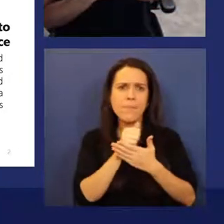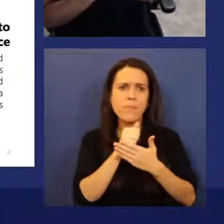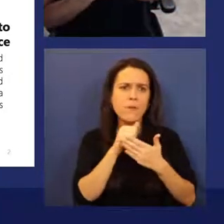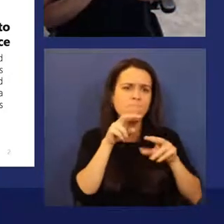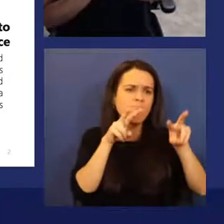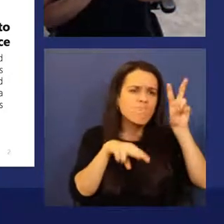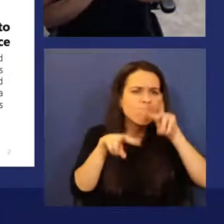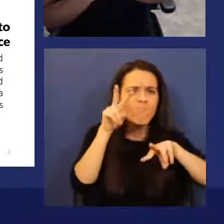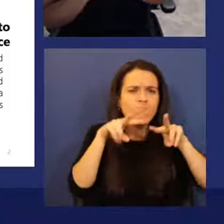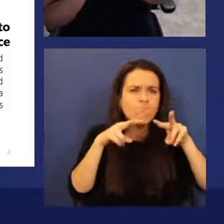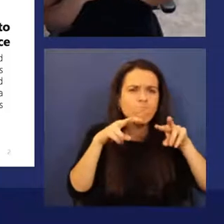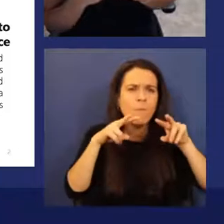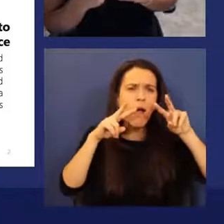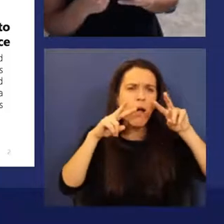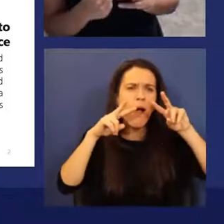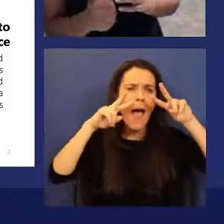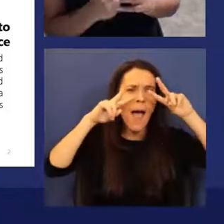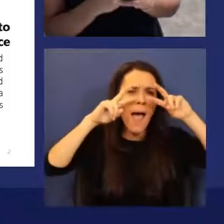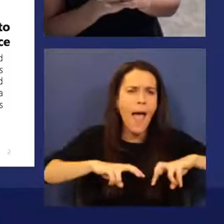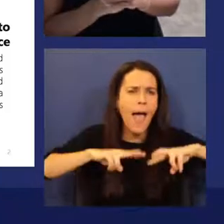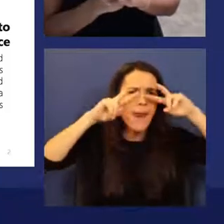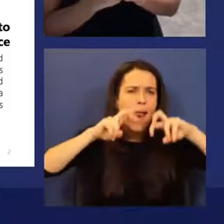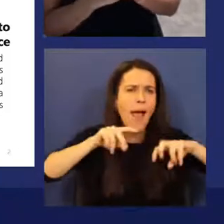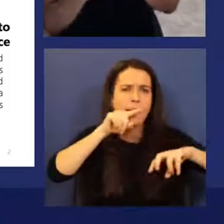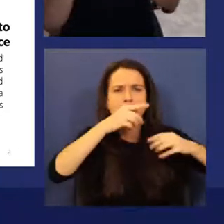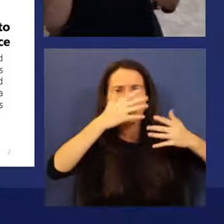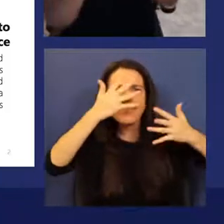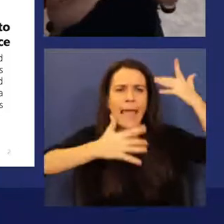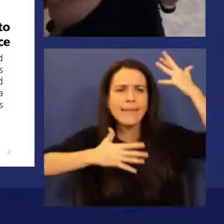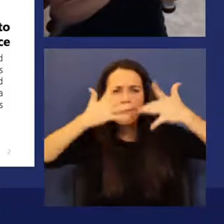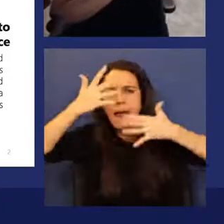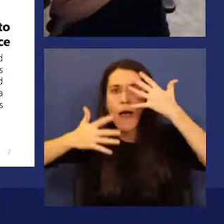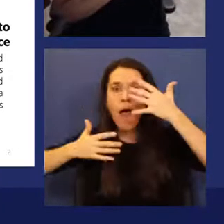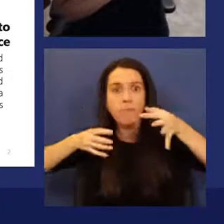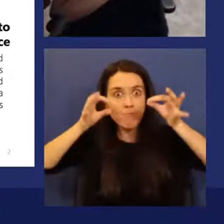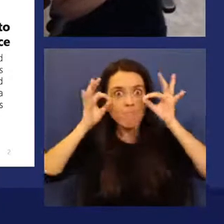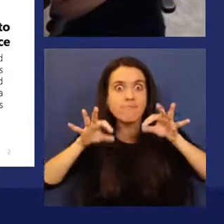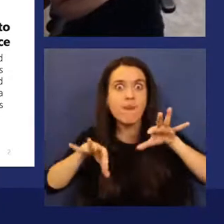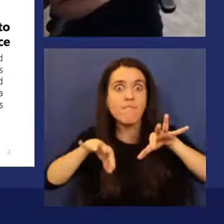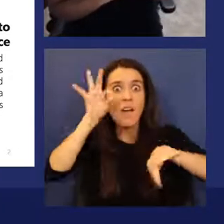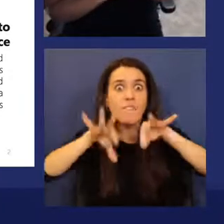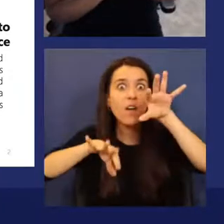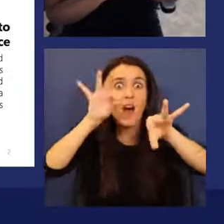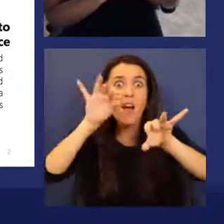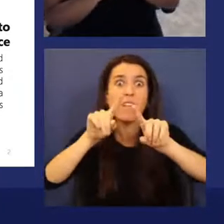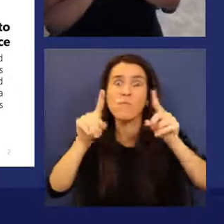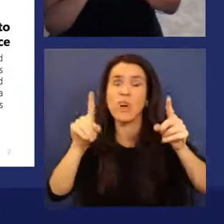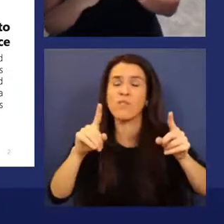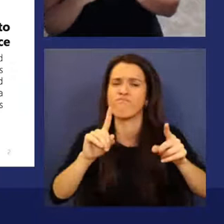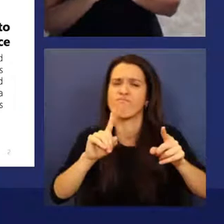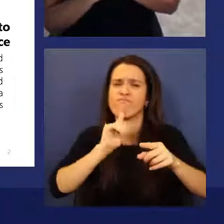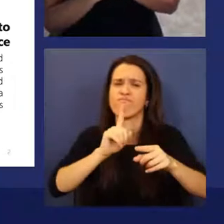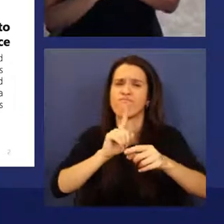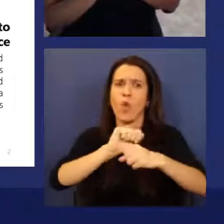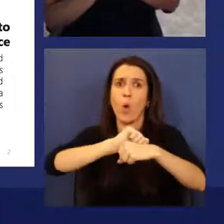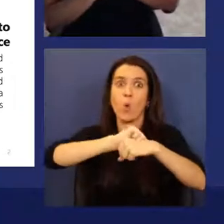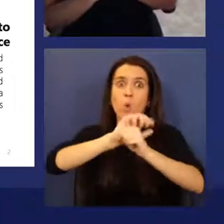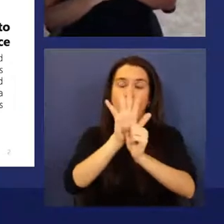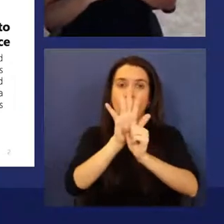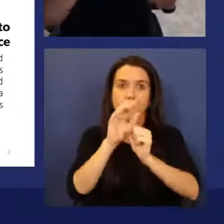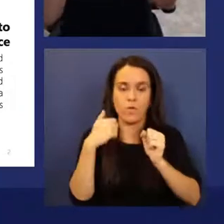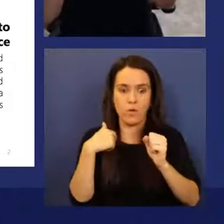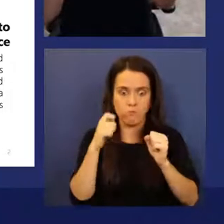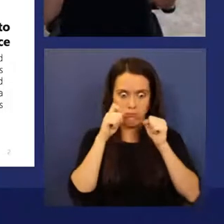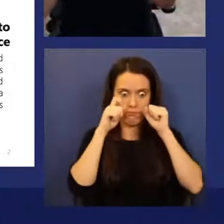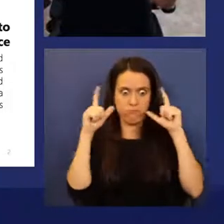get to the right outcome. However, COVID taught us a very important lesson on the importance of data